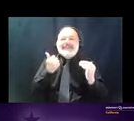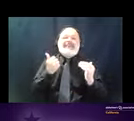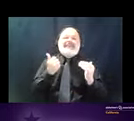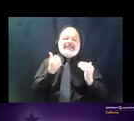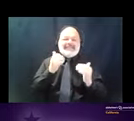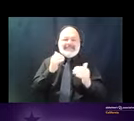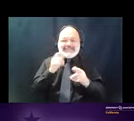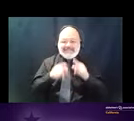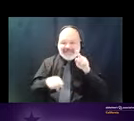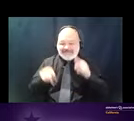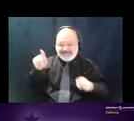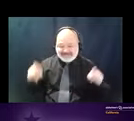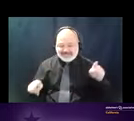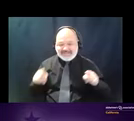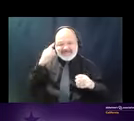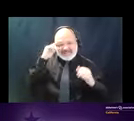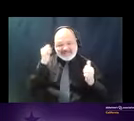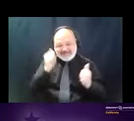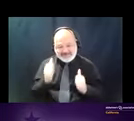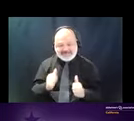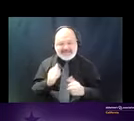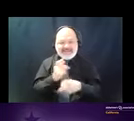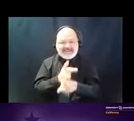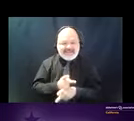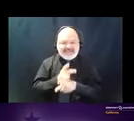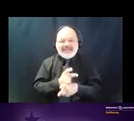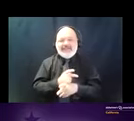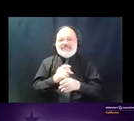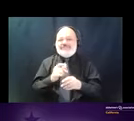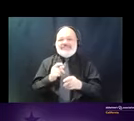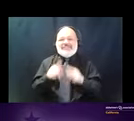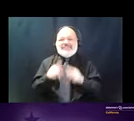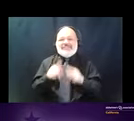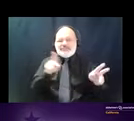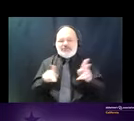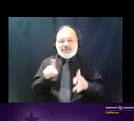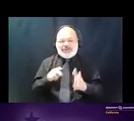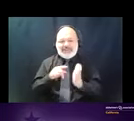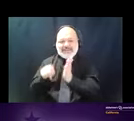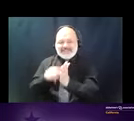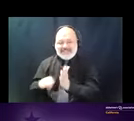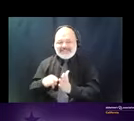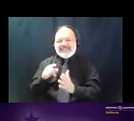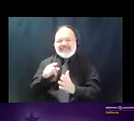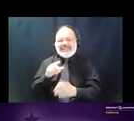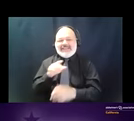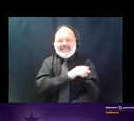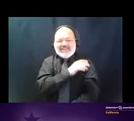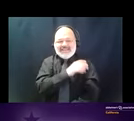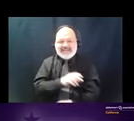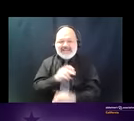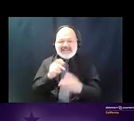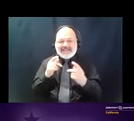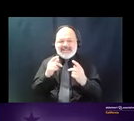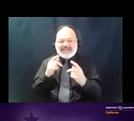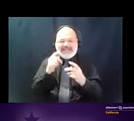in dementia care, engaging, recruiting, retaining diverse populations in research and clinical trials. Next